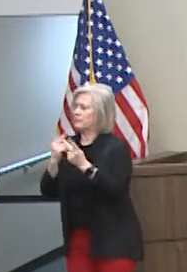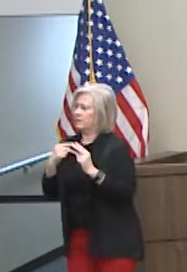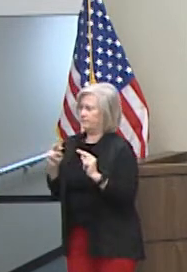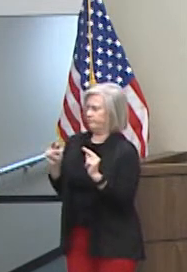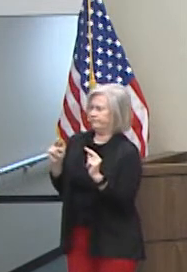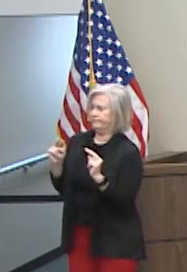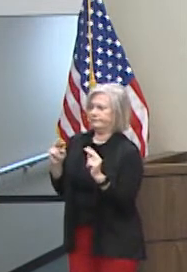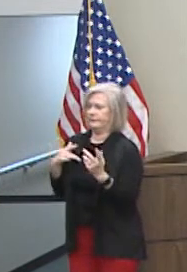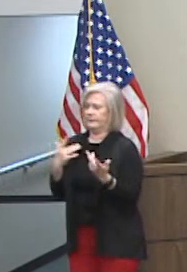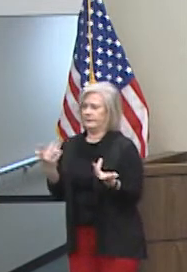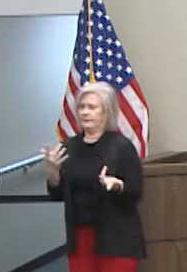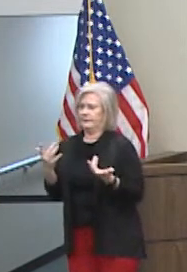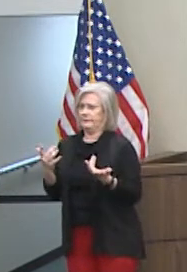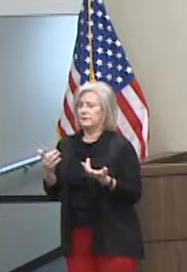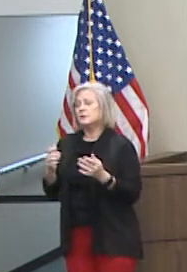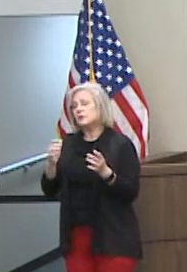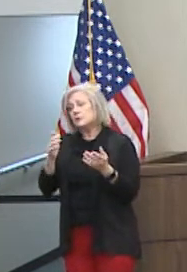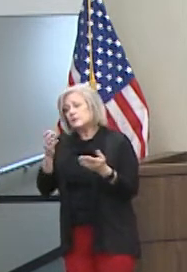even before the interviews.